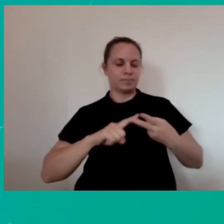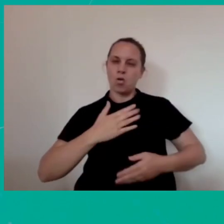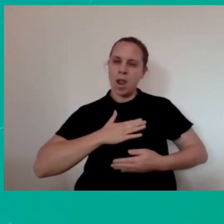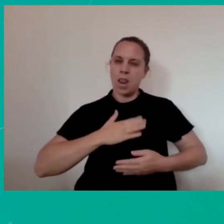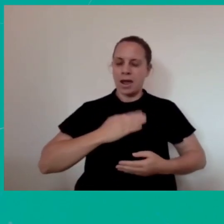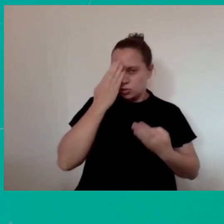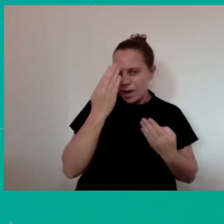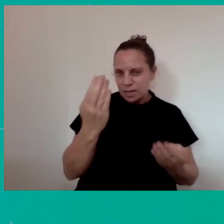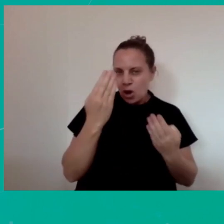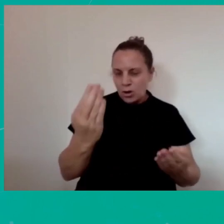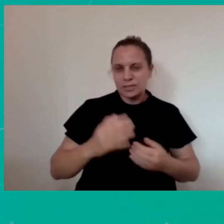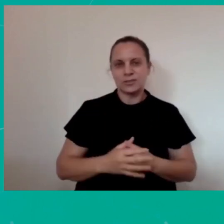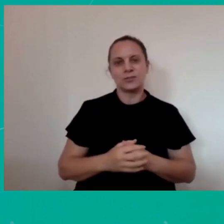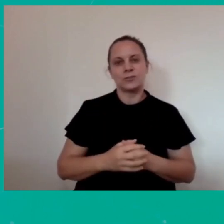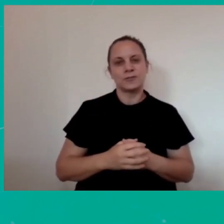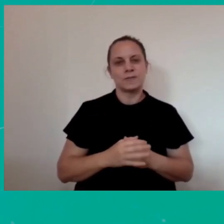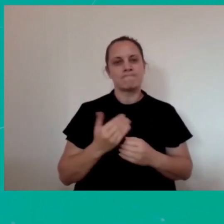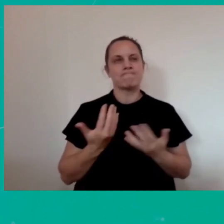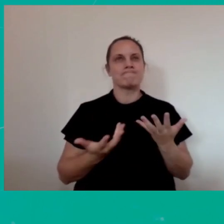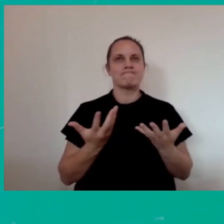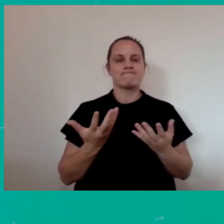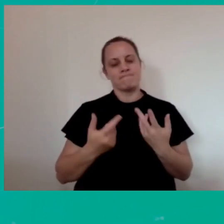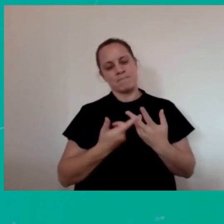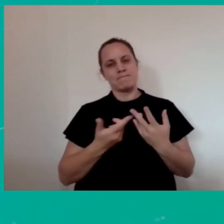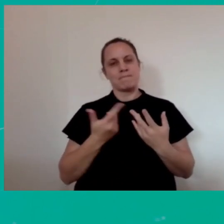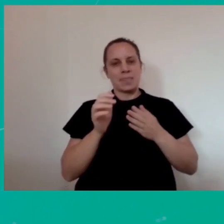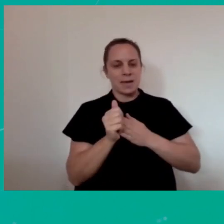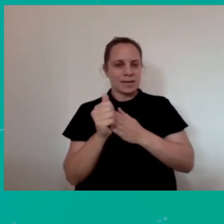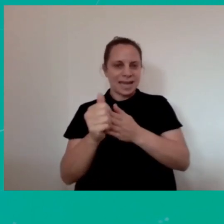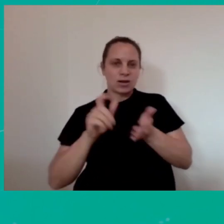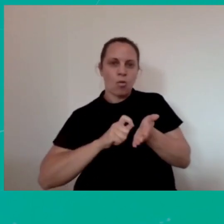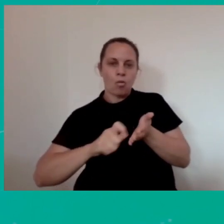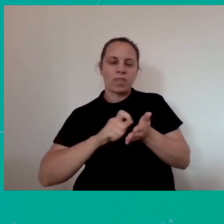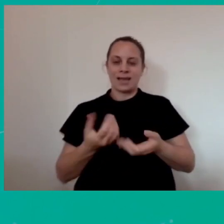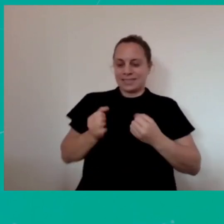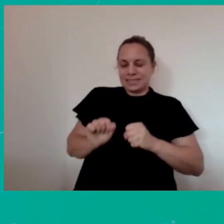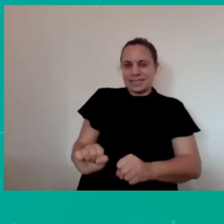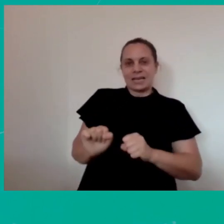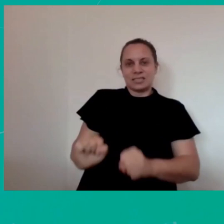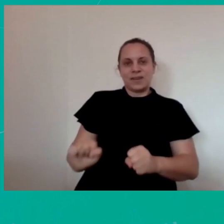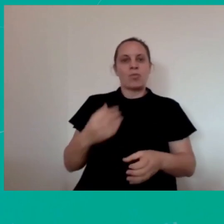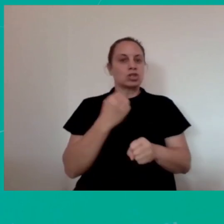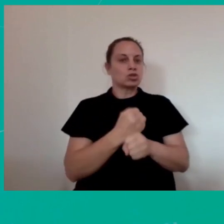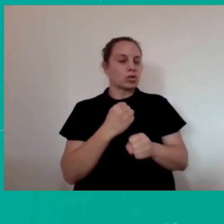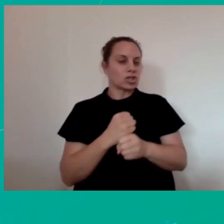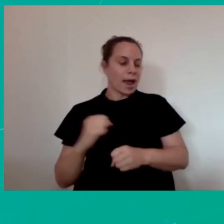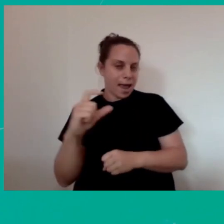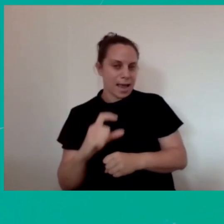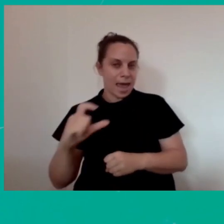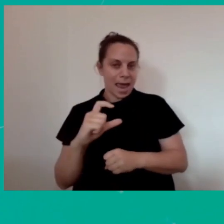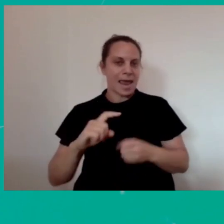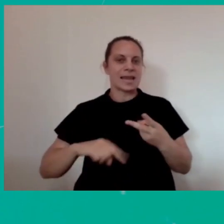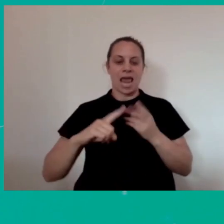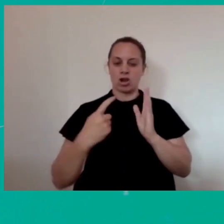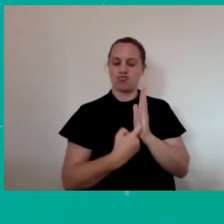acknowledge lead author of the Tangata Whenua report, Georgia Callahan, with input from Ruth